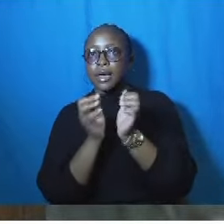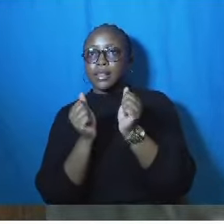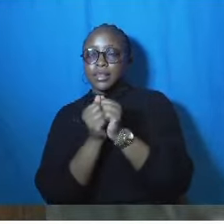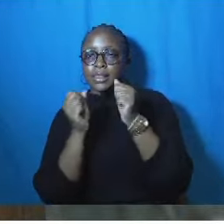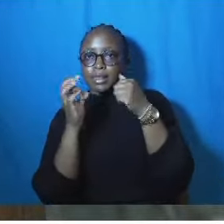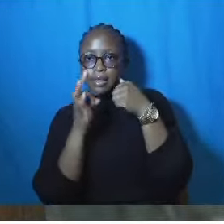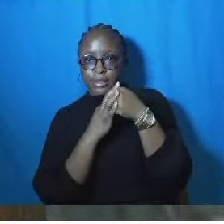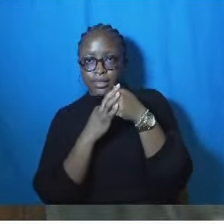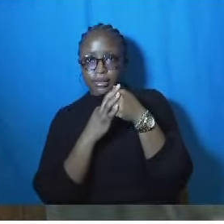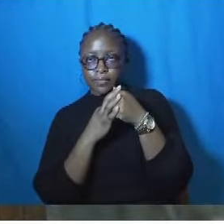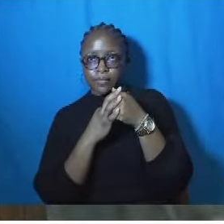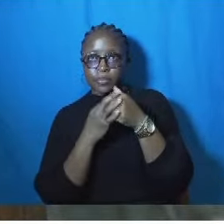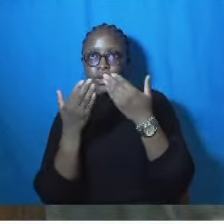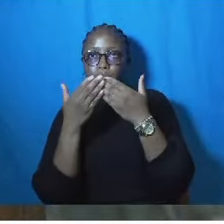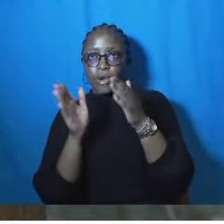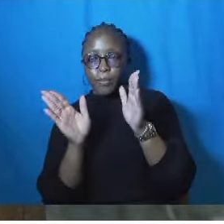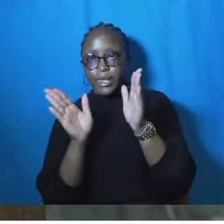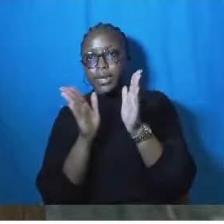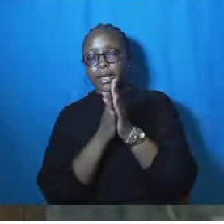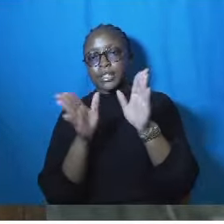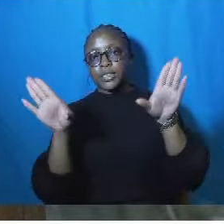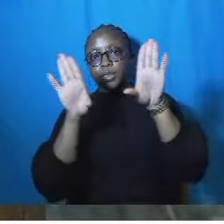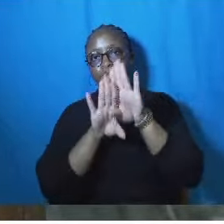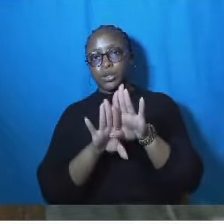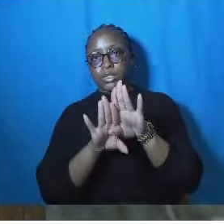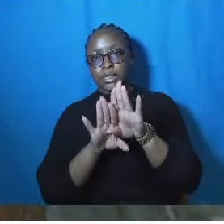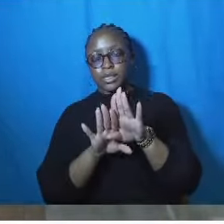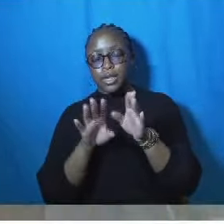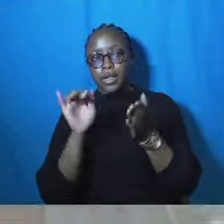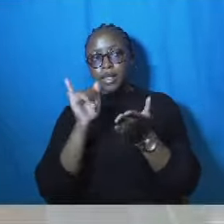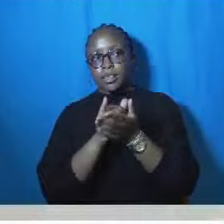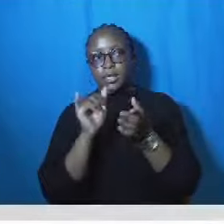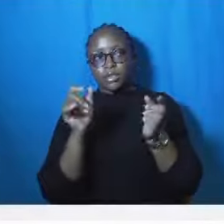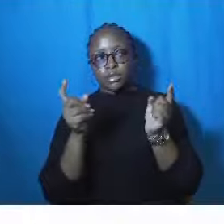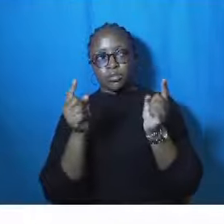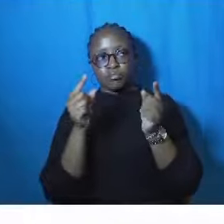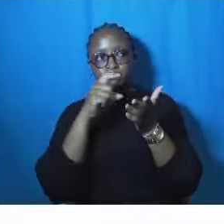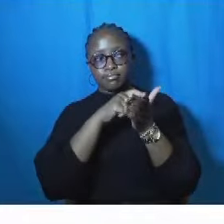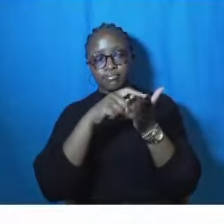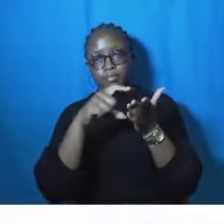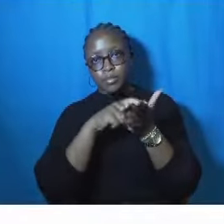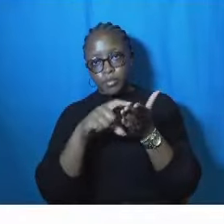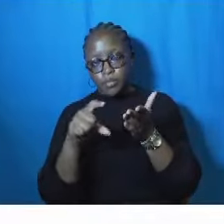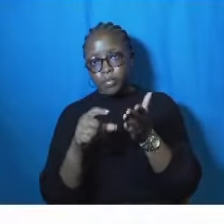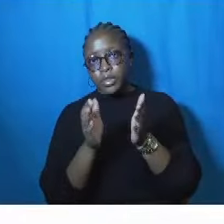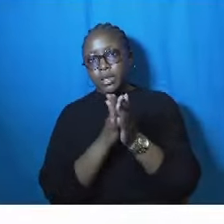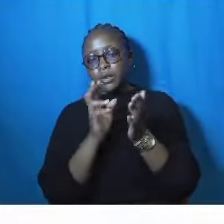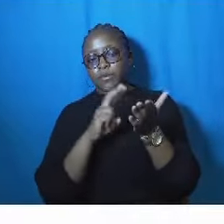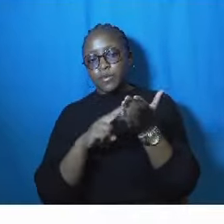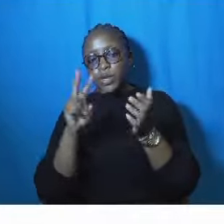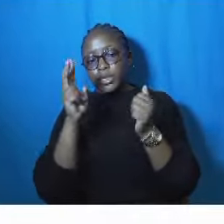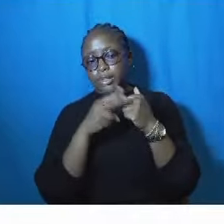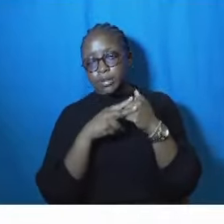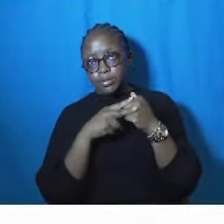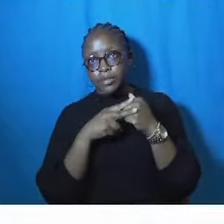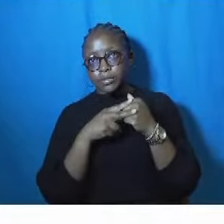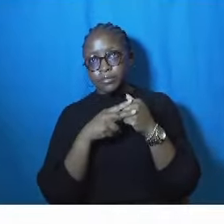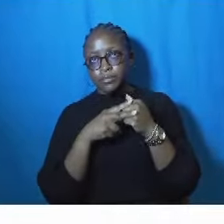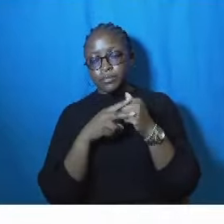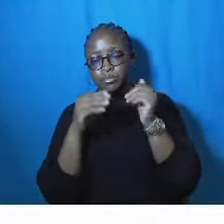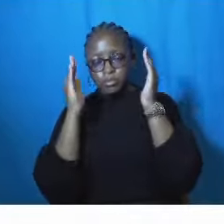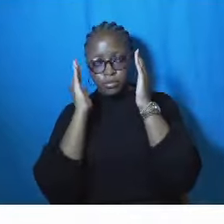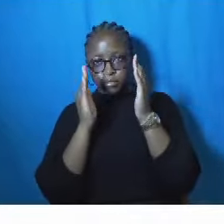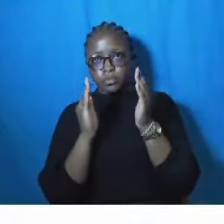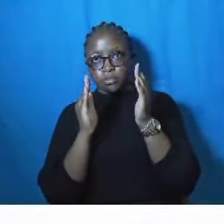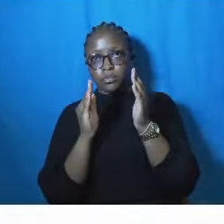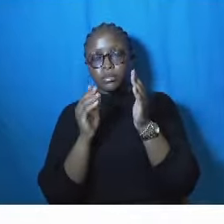and close that portion of scripture. And verse 7 itself seems to reiterate what